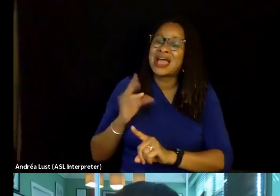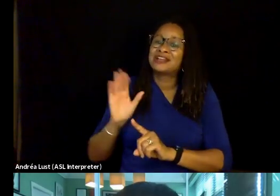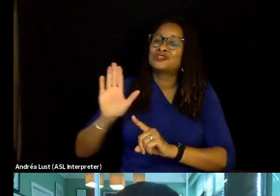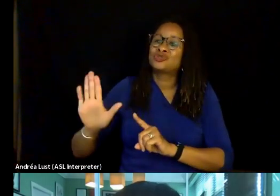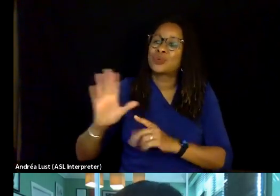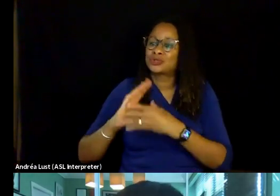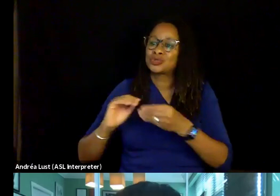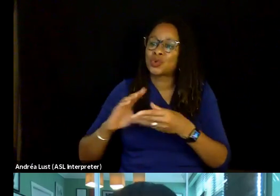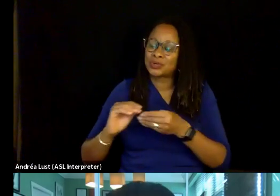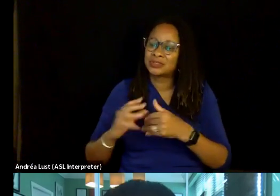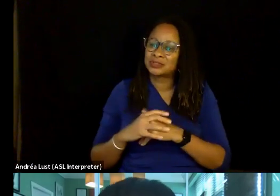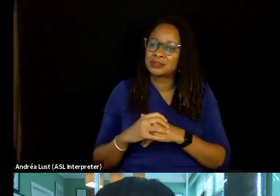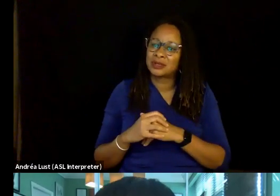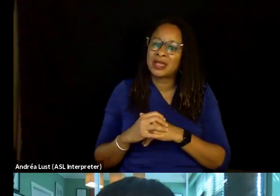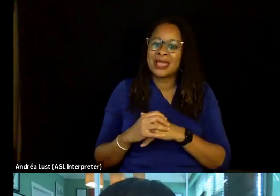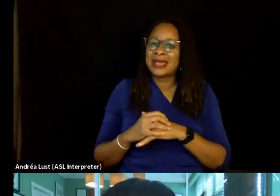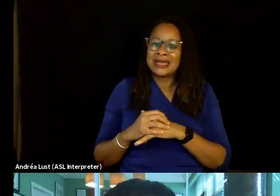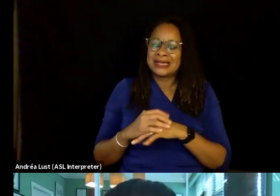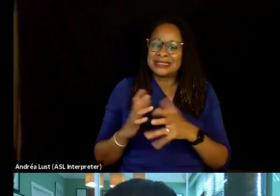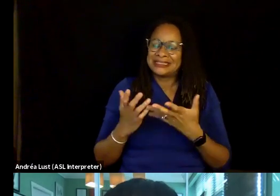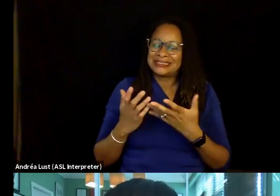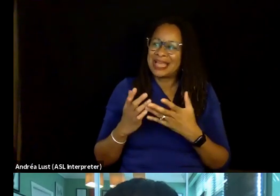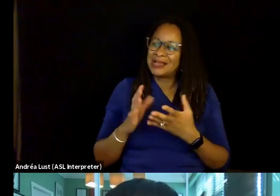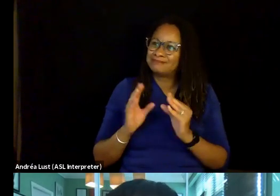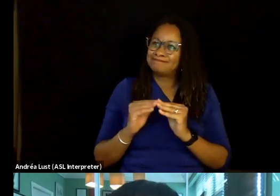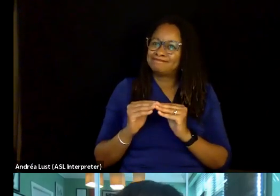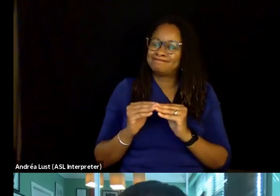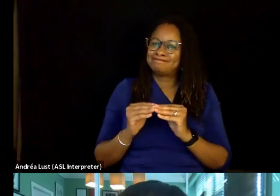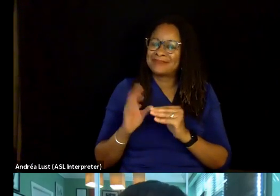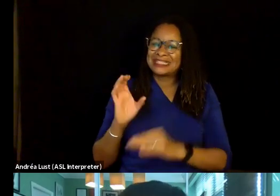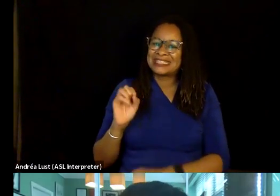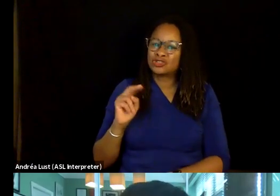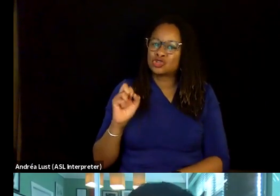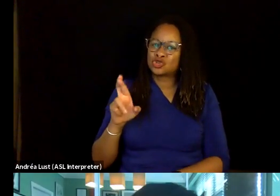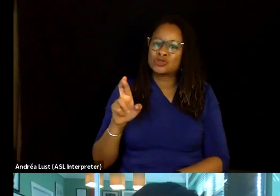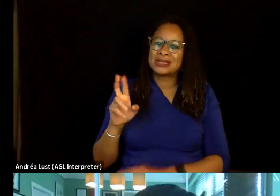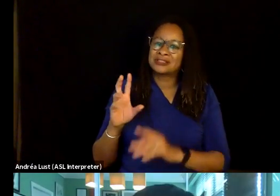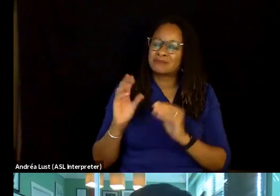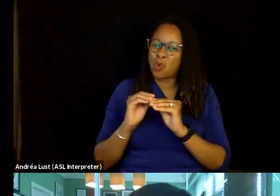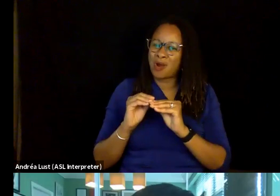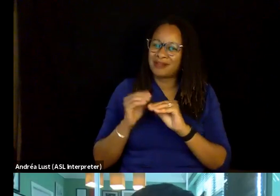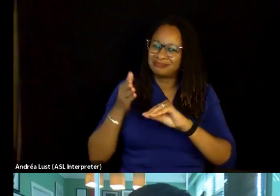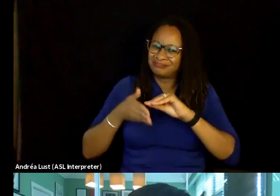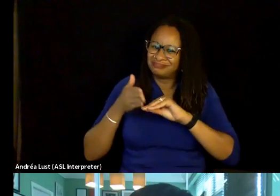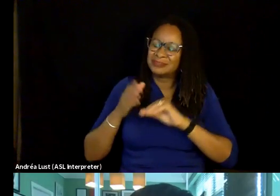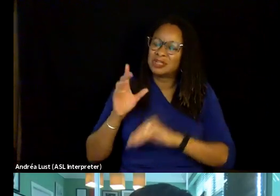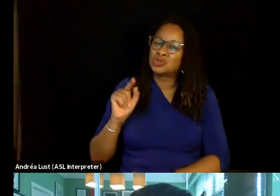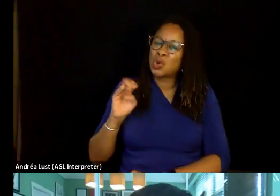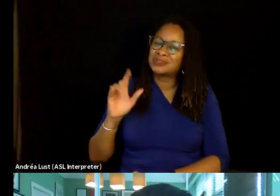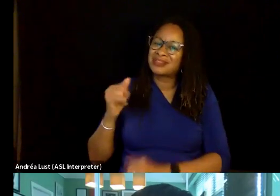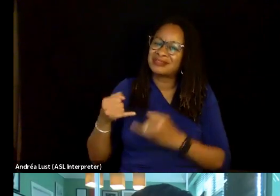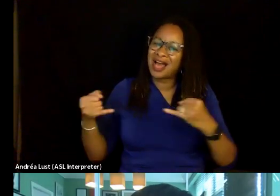stories, it's not self-censorship as much as it toes the line. So that Sheila wrote about that in